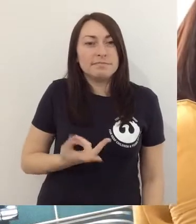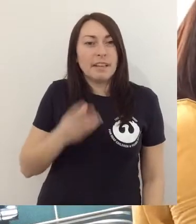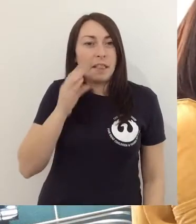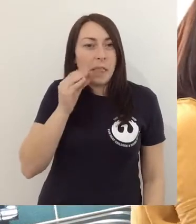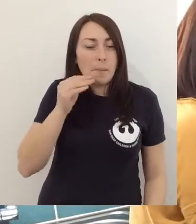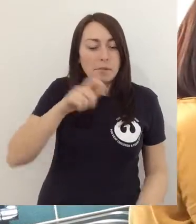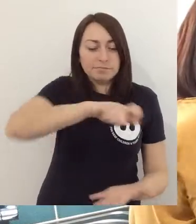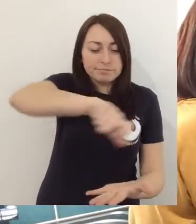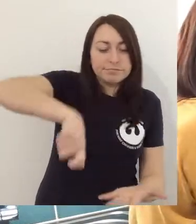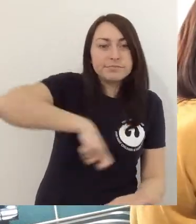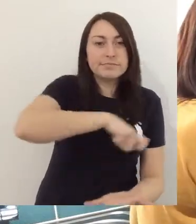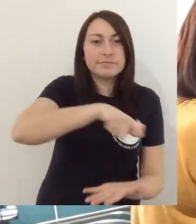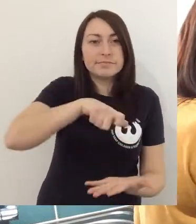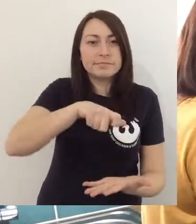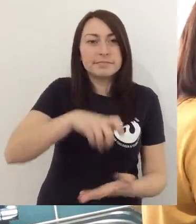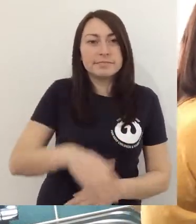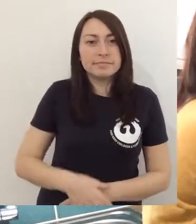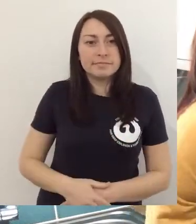lemon